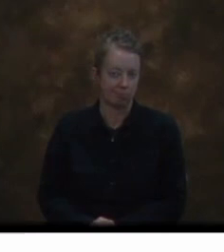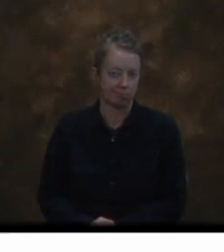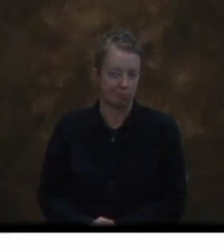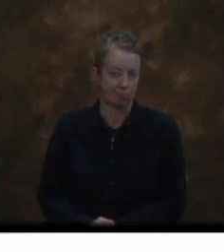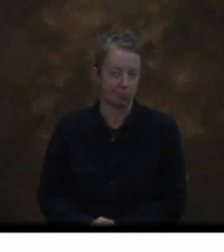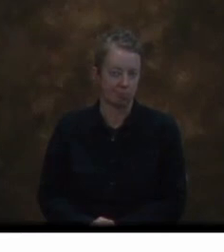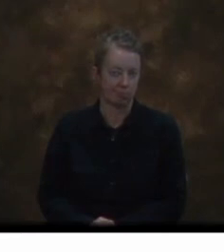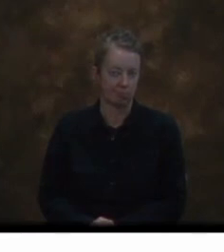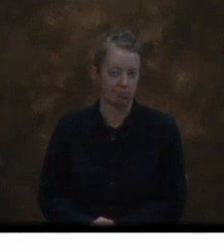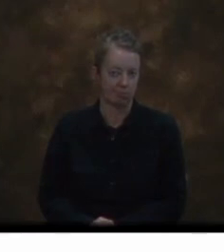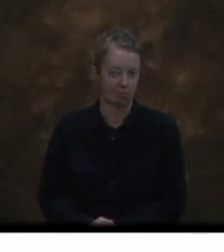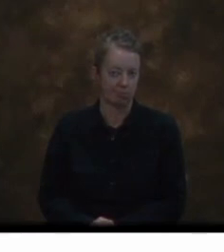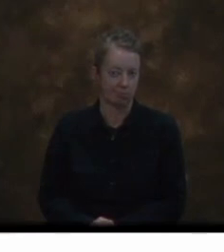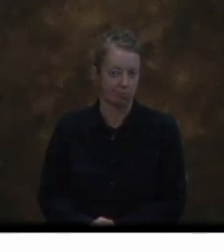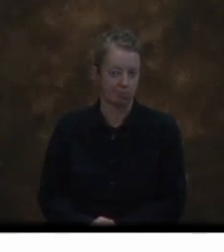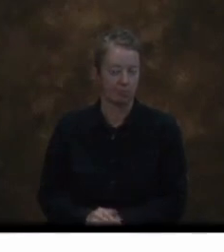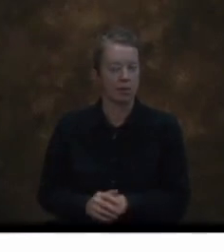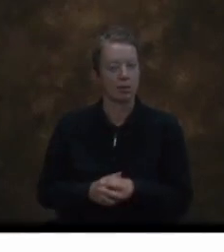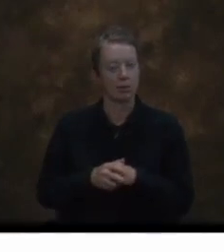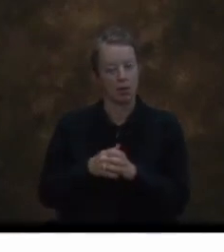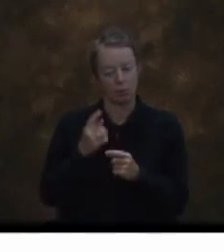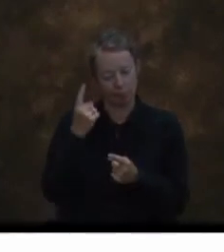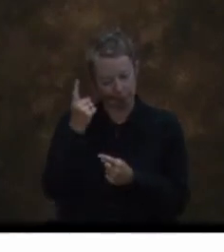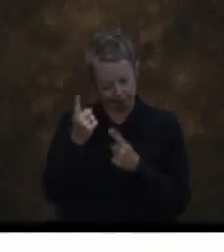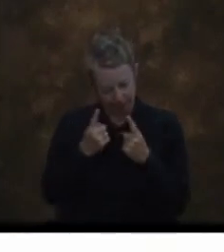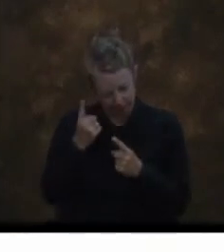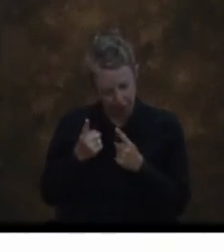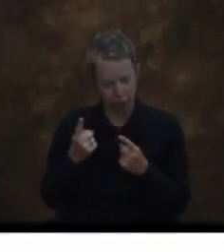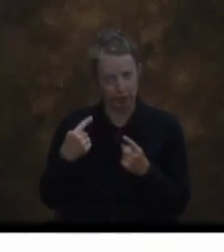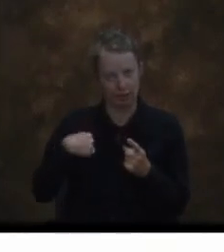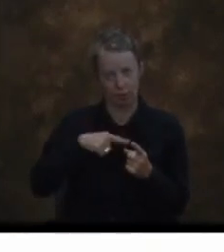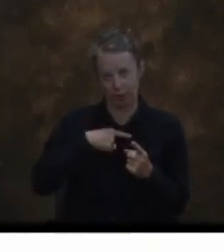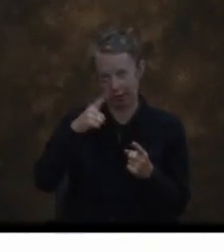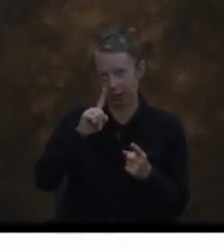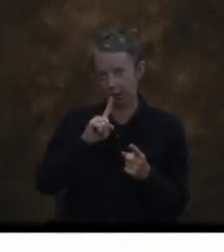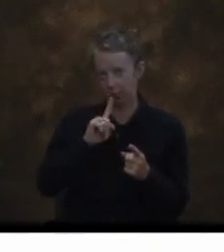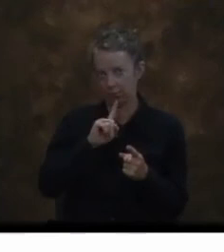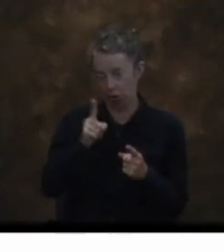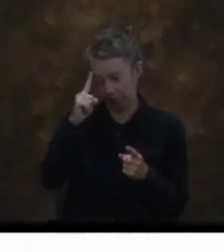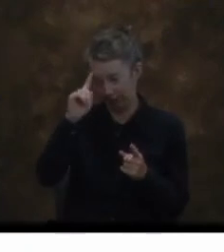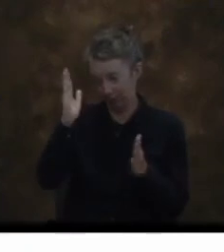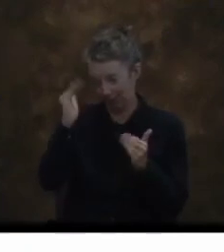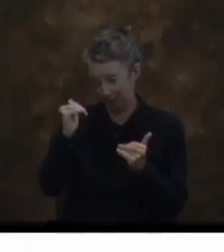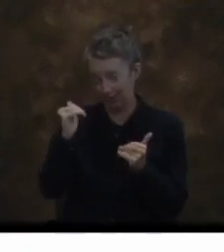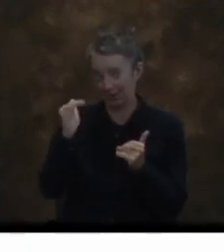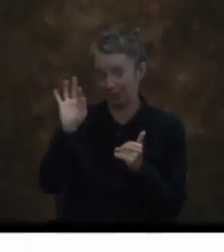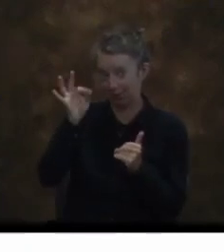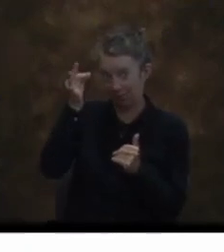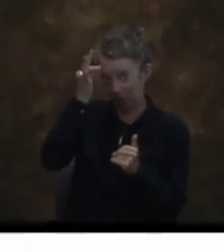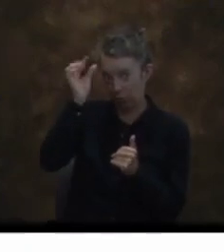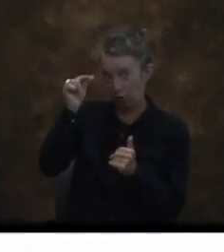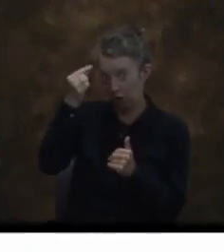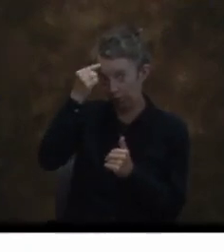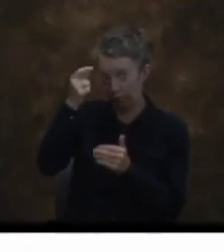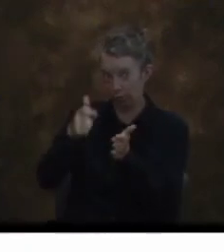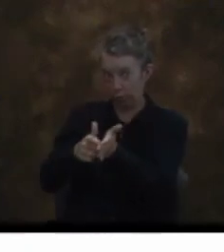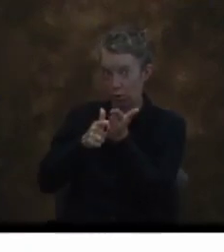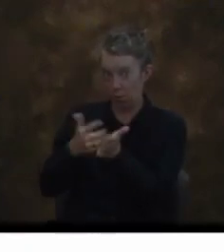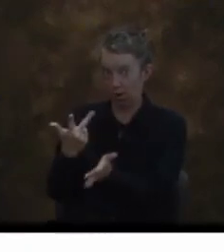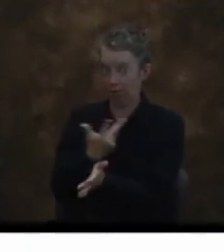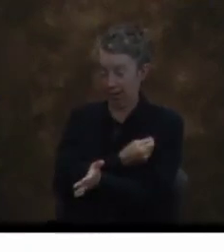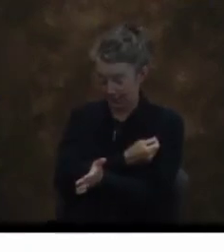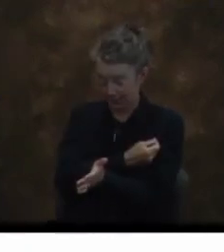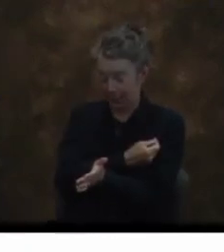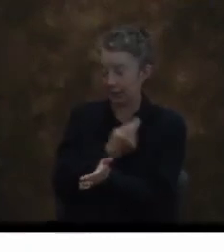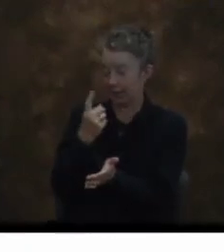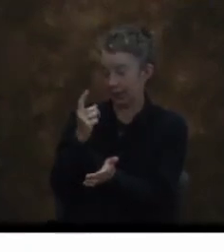that we have the anticipated federal vaccine requirement coming, I thought it was really important to tell you